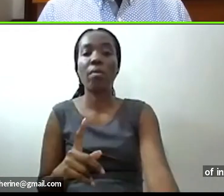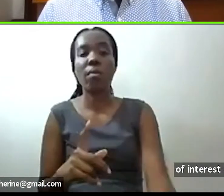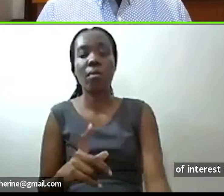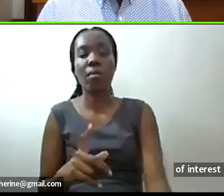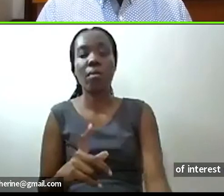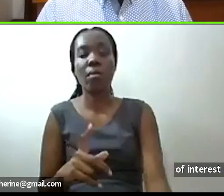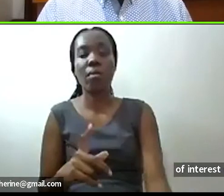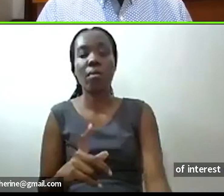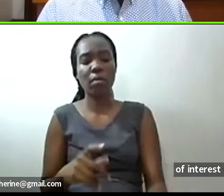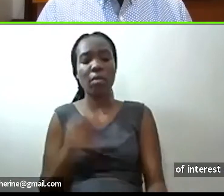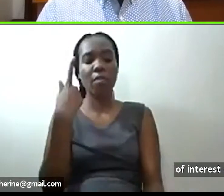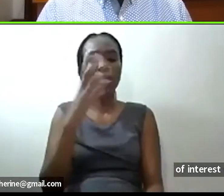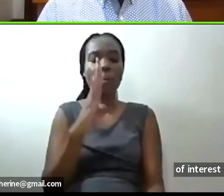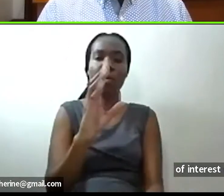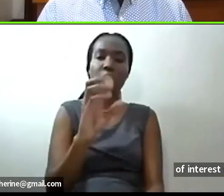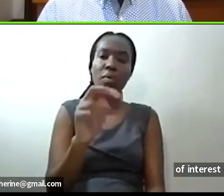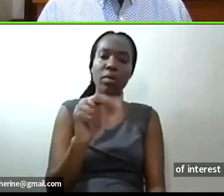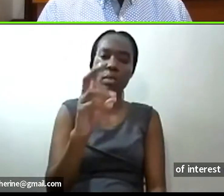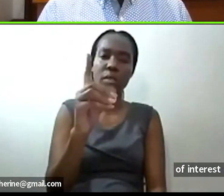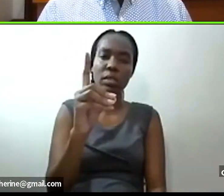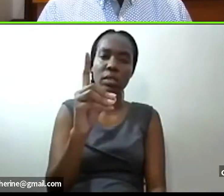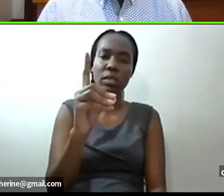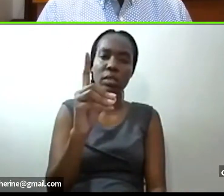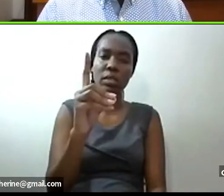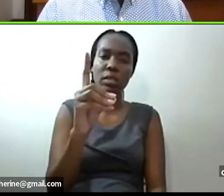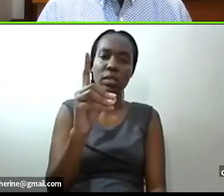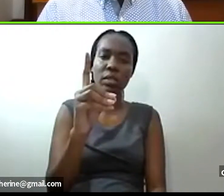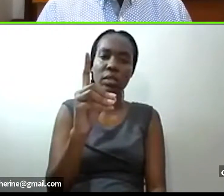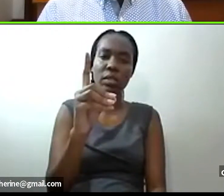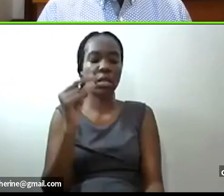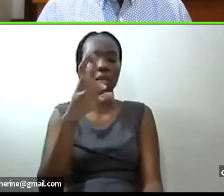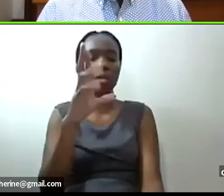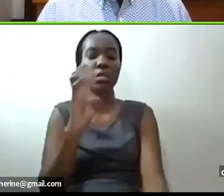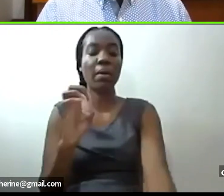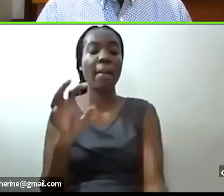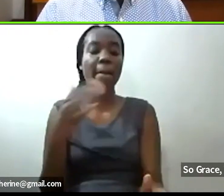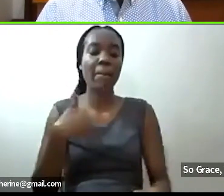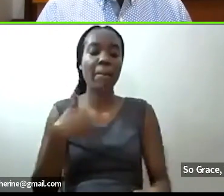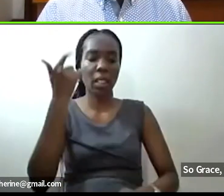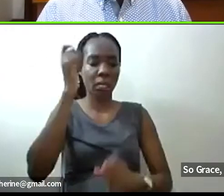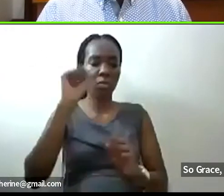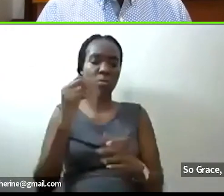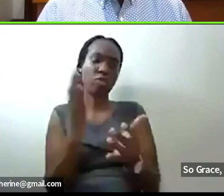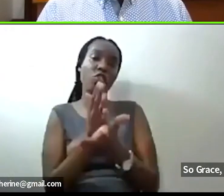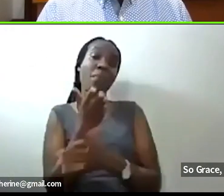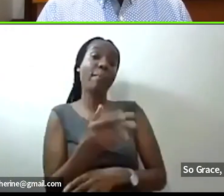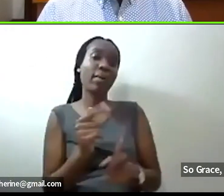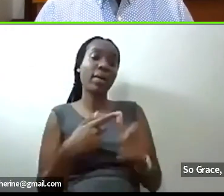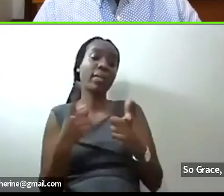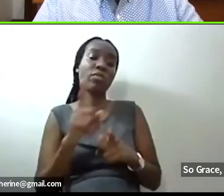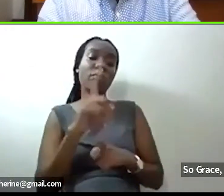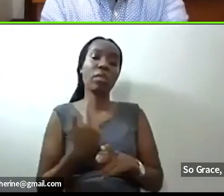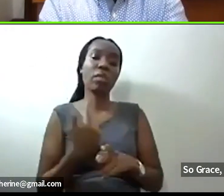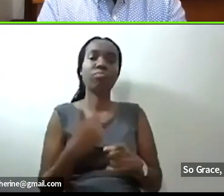bond. So Grace, I think I'll stop there, take questions so that I don't